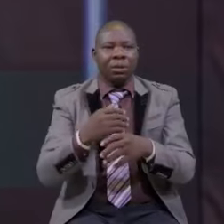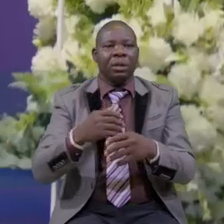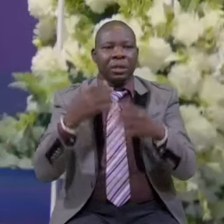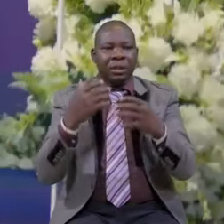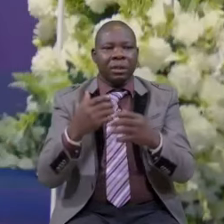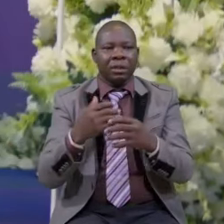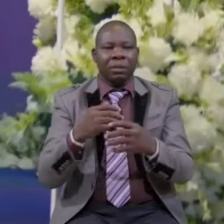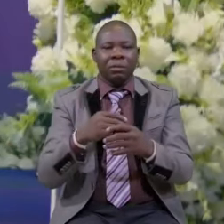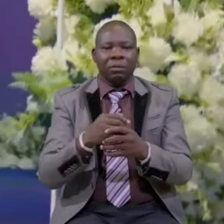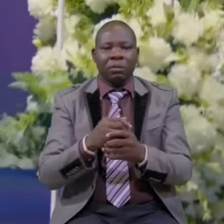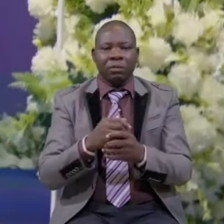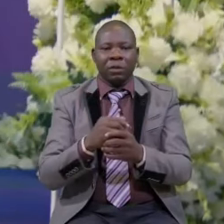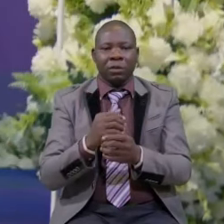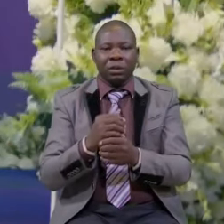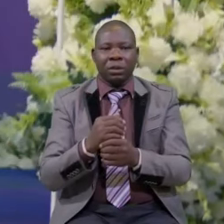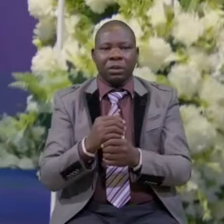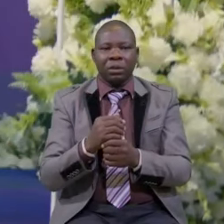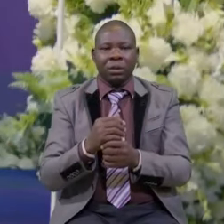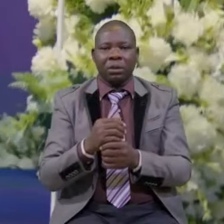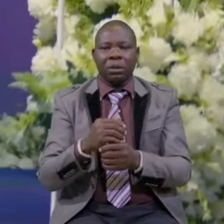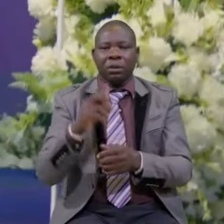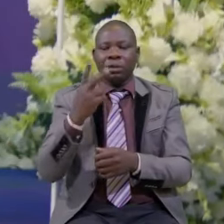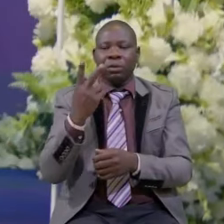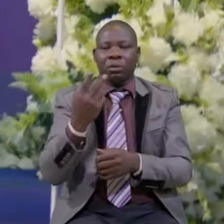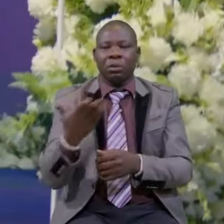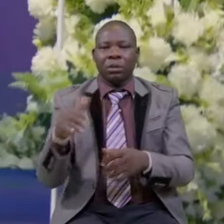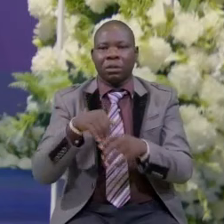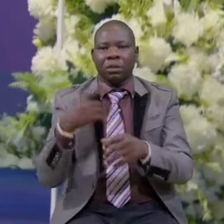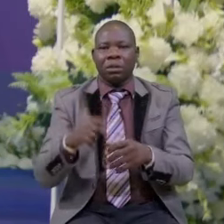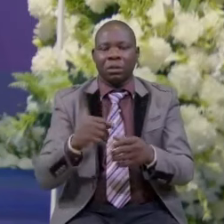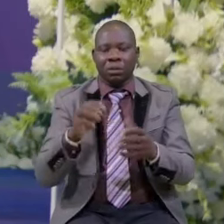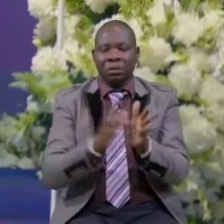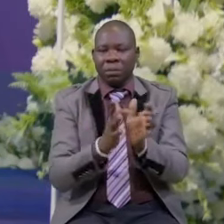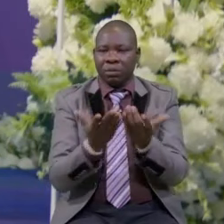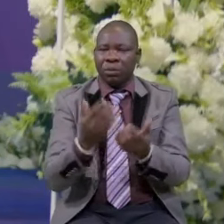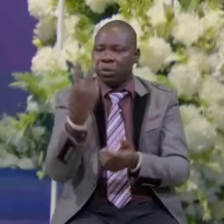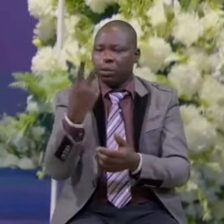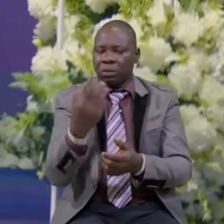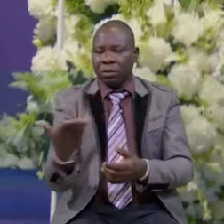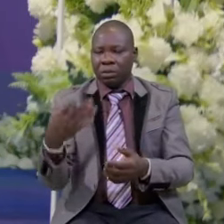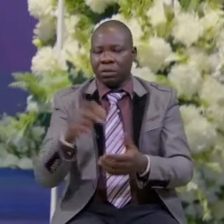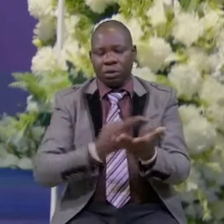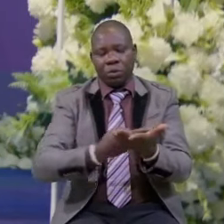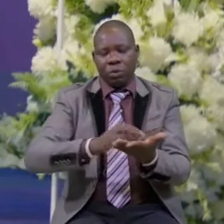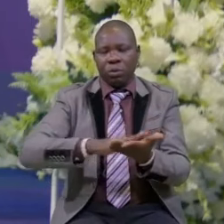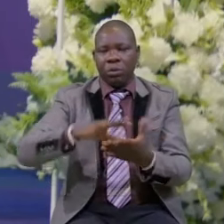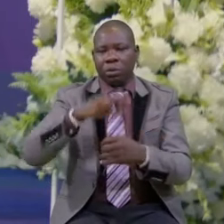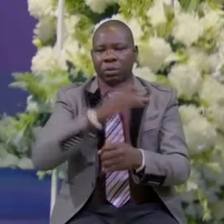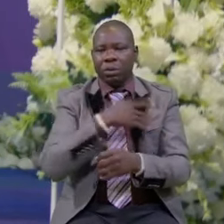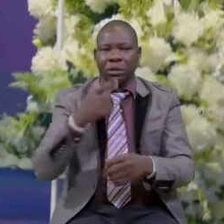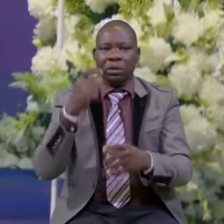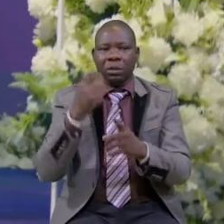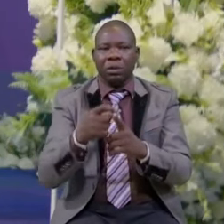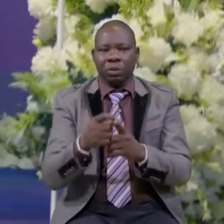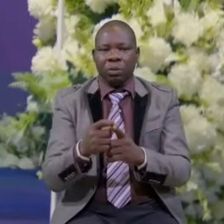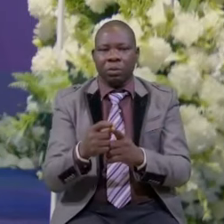spirit and the scriptures. Two things, the Holy Ghost and the Word, and they go together. The Holy Ghost will not